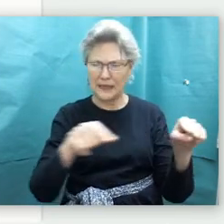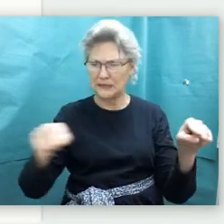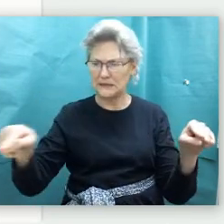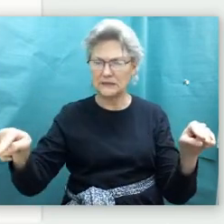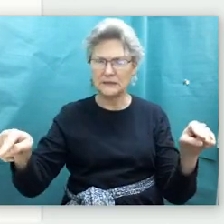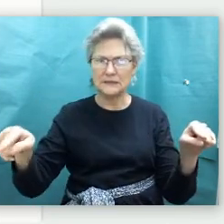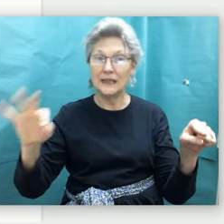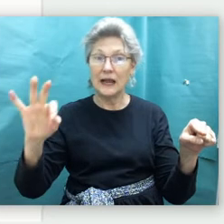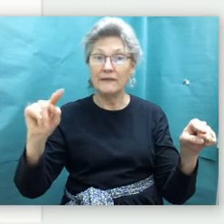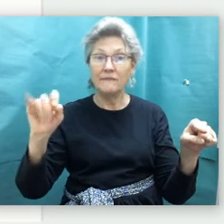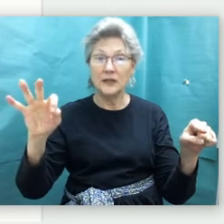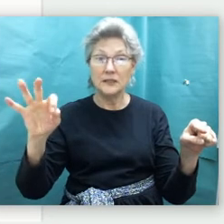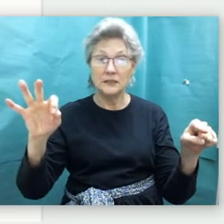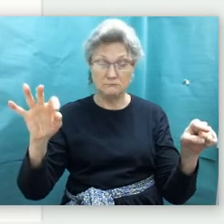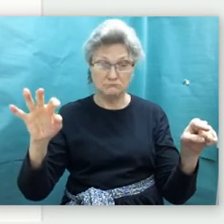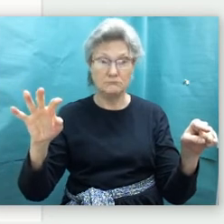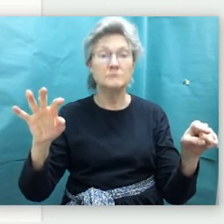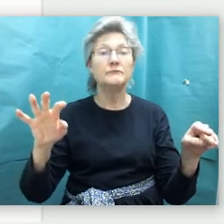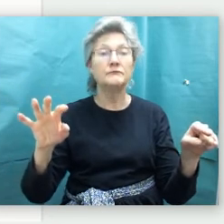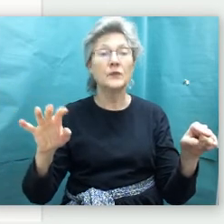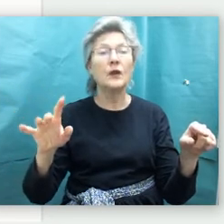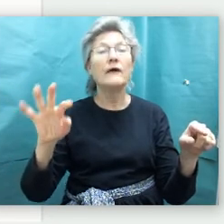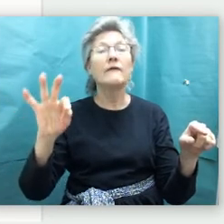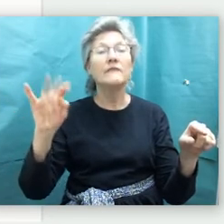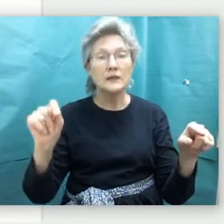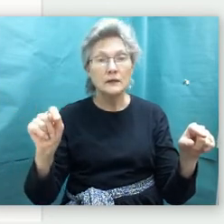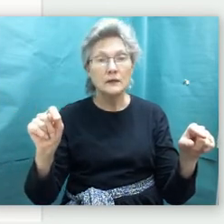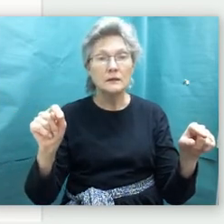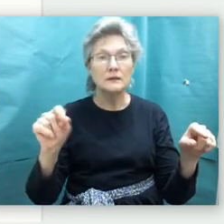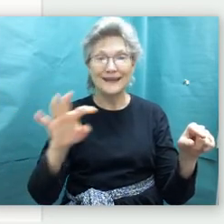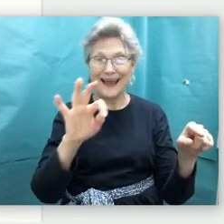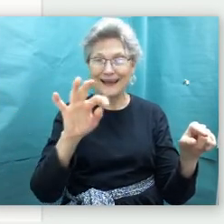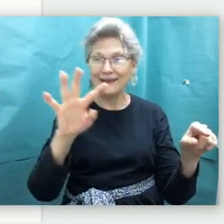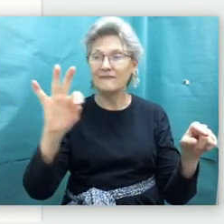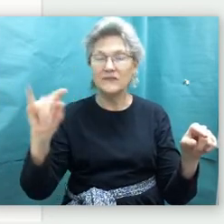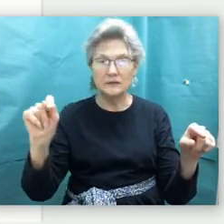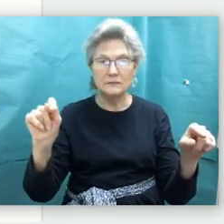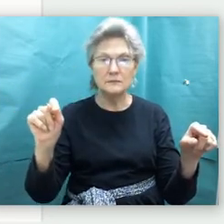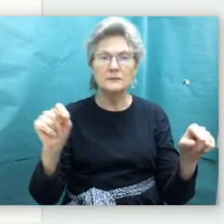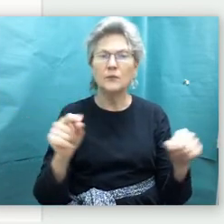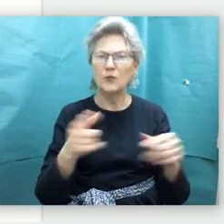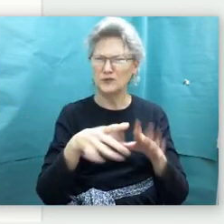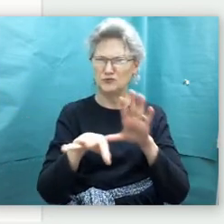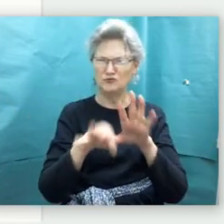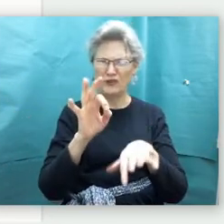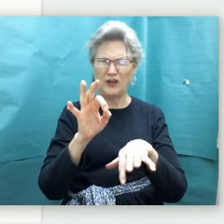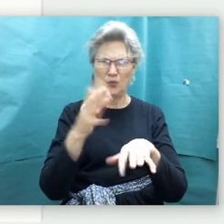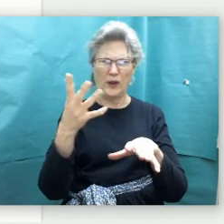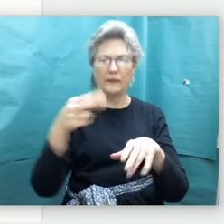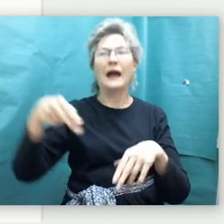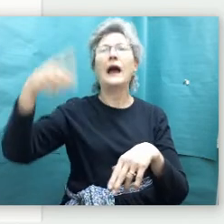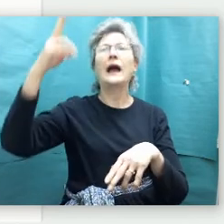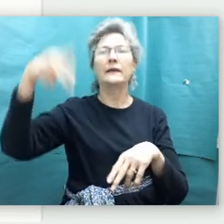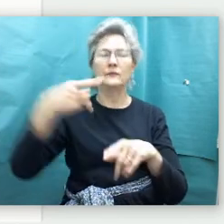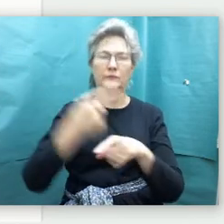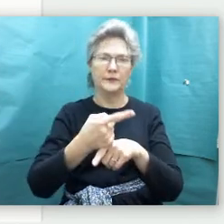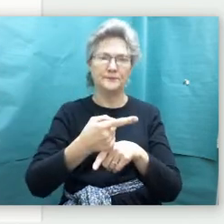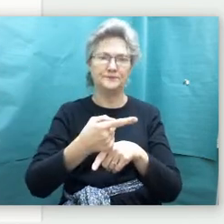is 9 feet. Awesome. Well, what is the problem asking of us? What are we trying to find? The height.